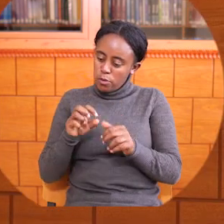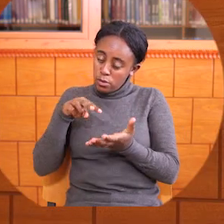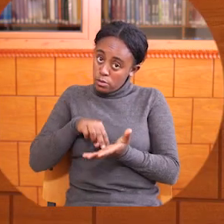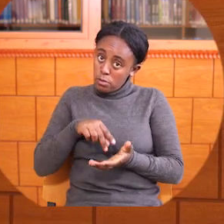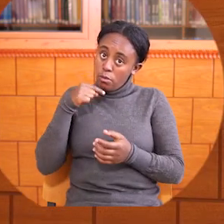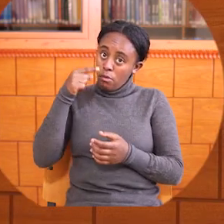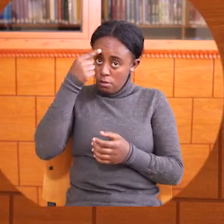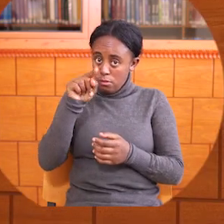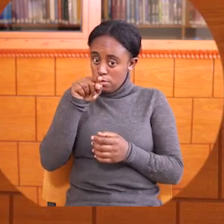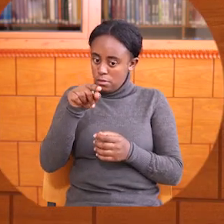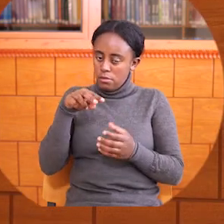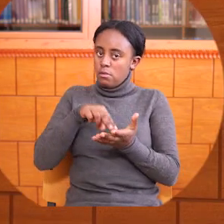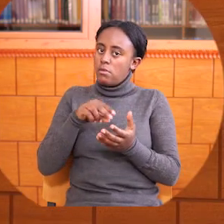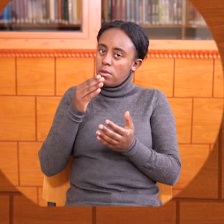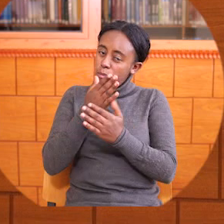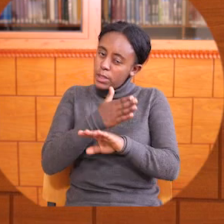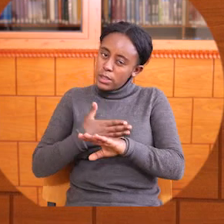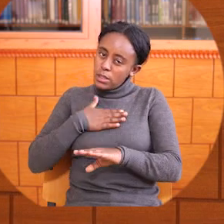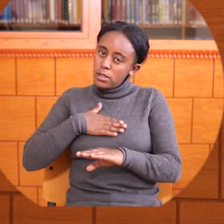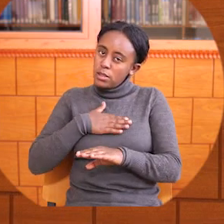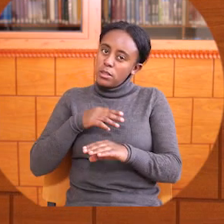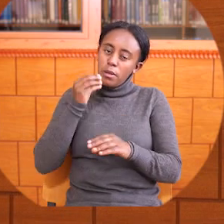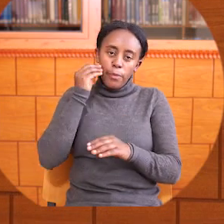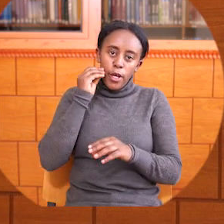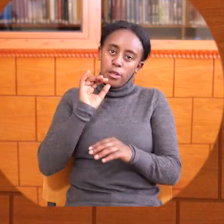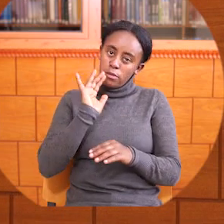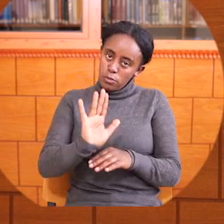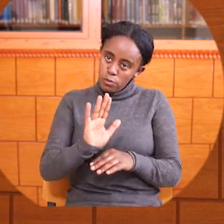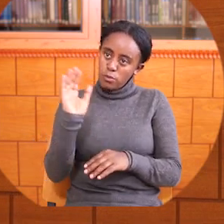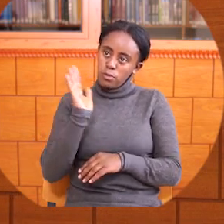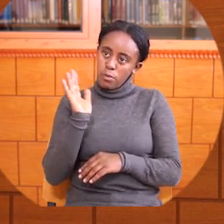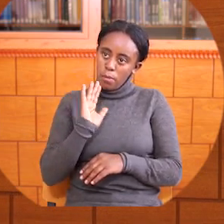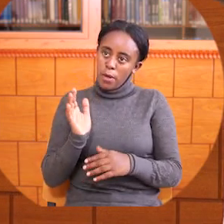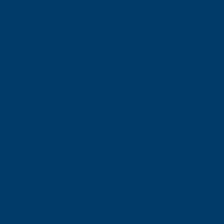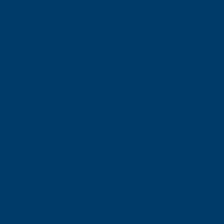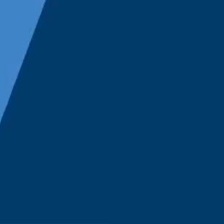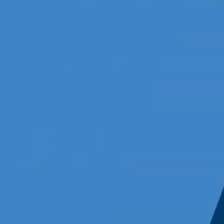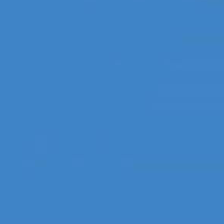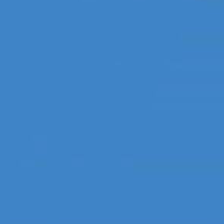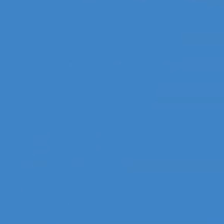for you. Please stay at home for us. Have a nice time. See you. Bye-bye.